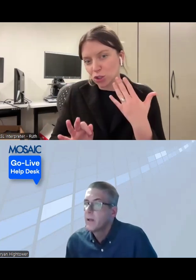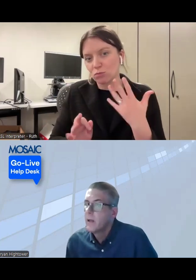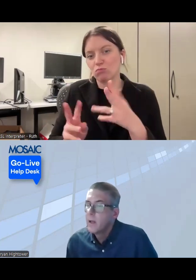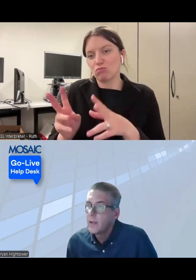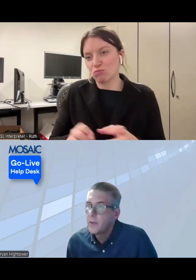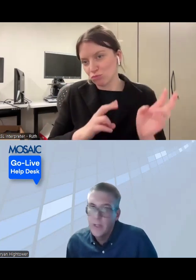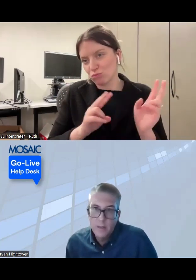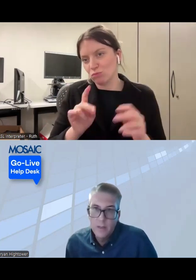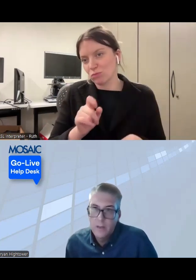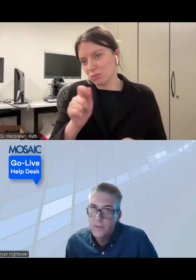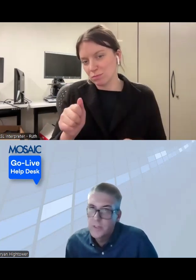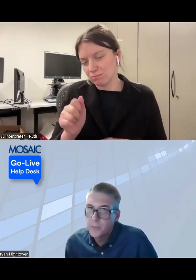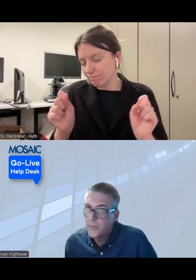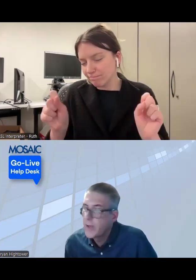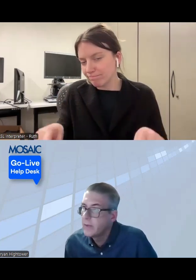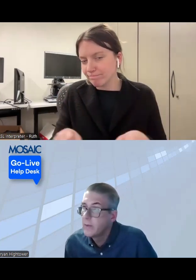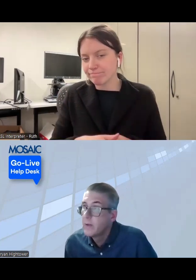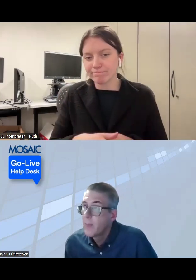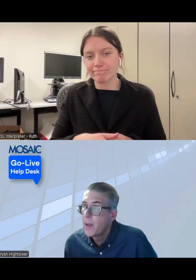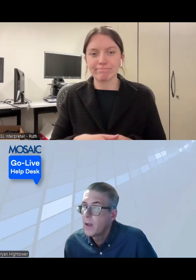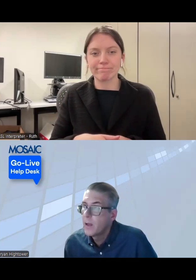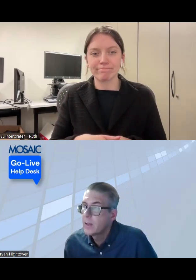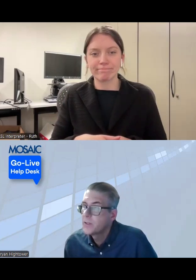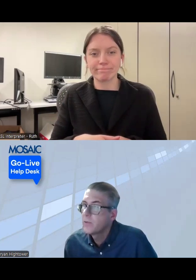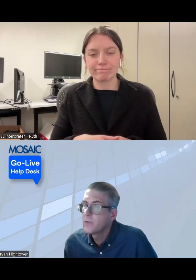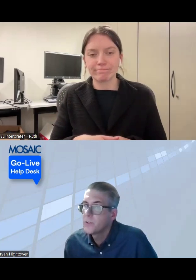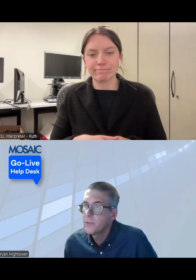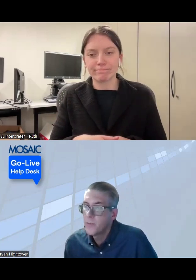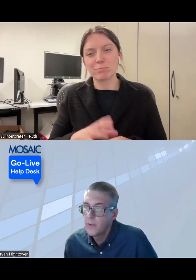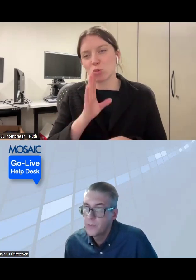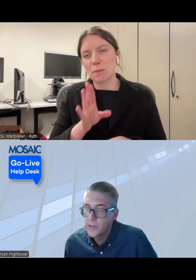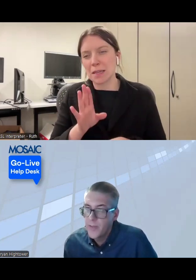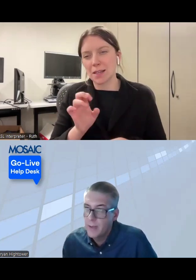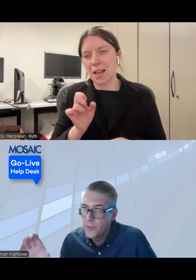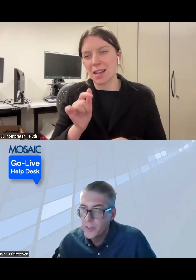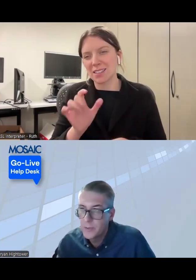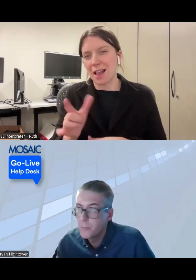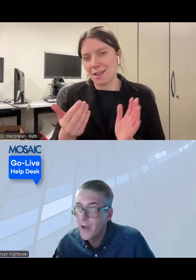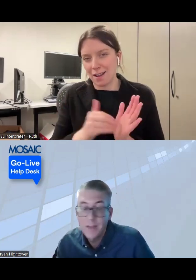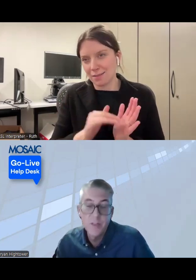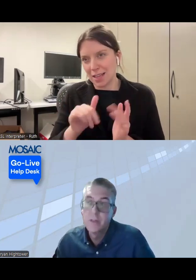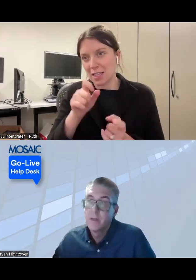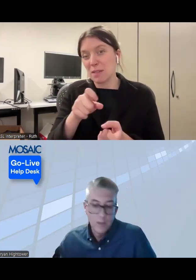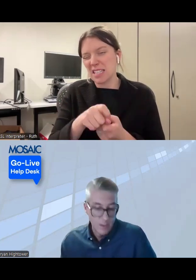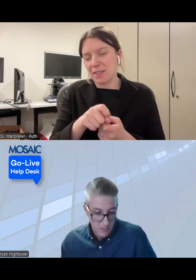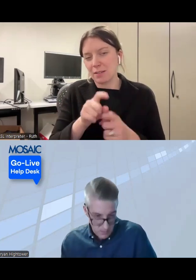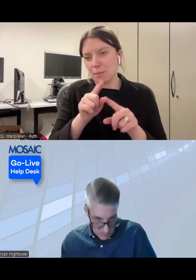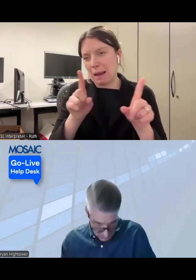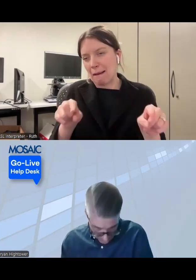data, and you'll get a very simplified Excel version of just that particular box.